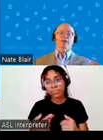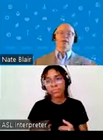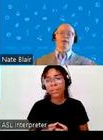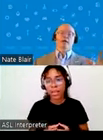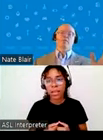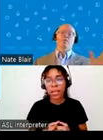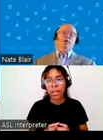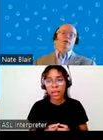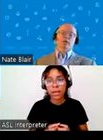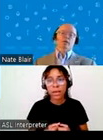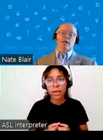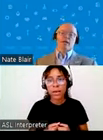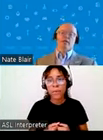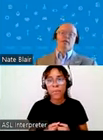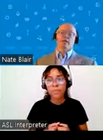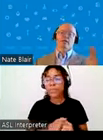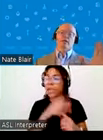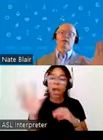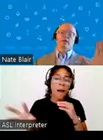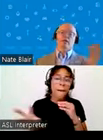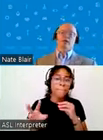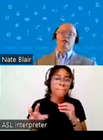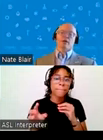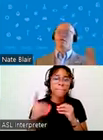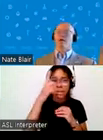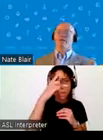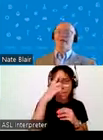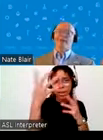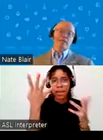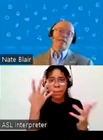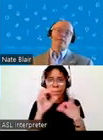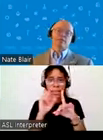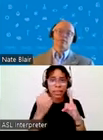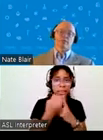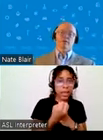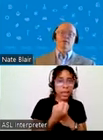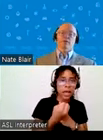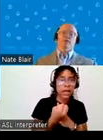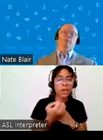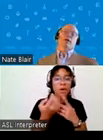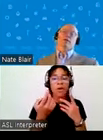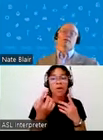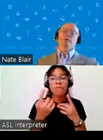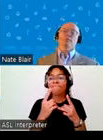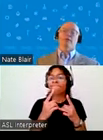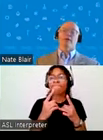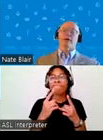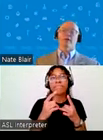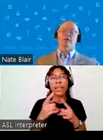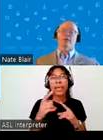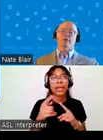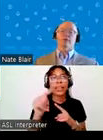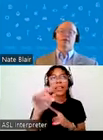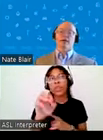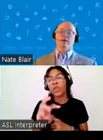is a more constrained scenario and what that means in terms of what the model will build out